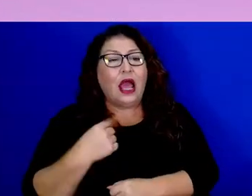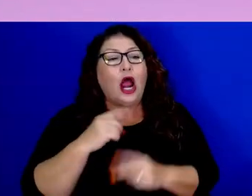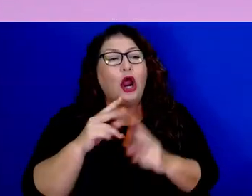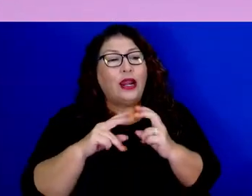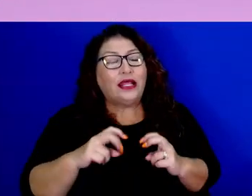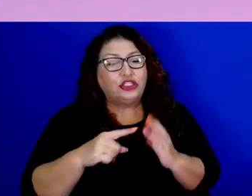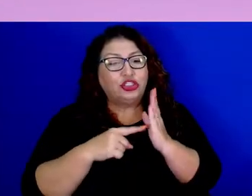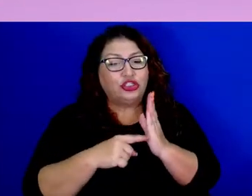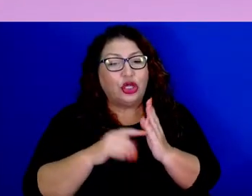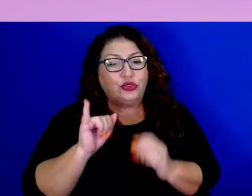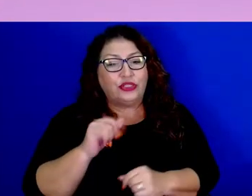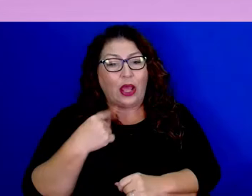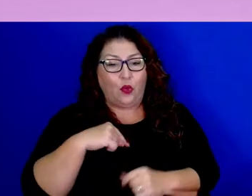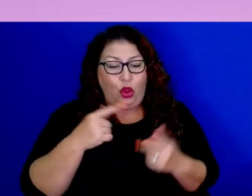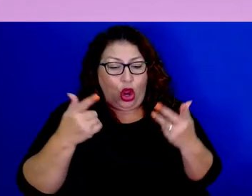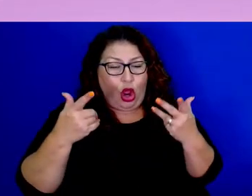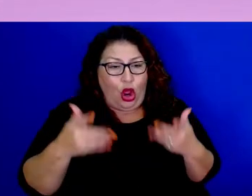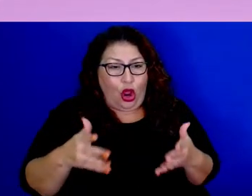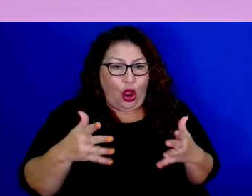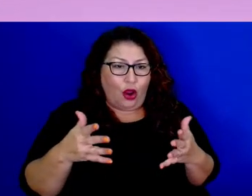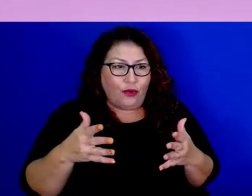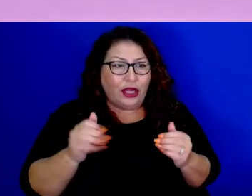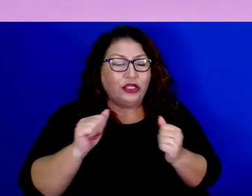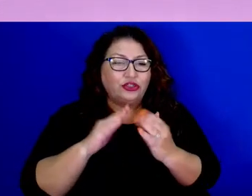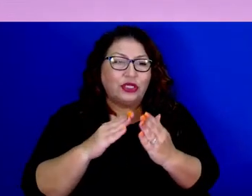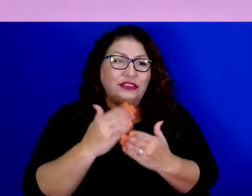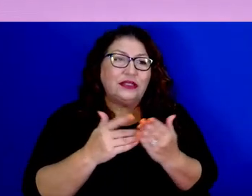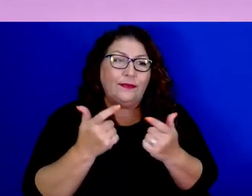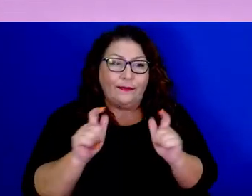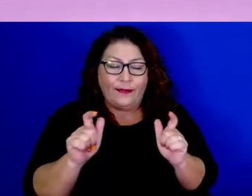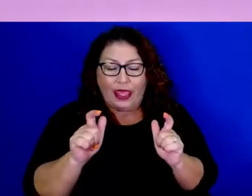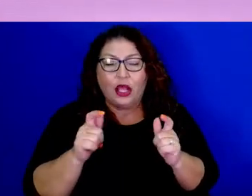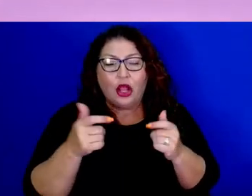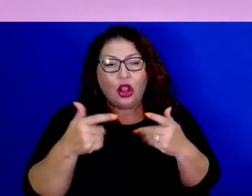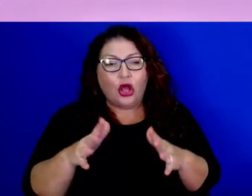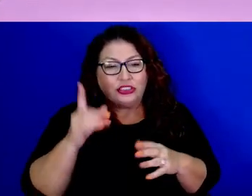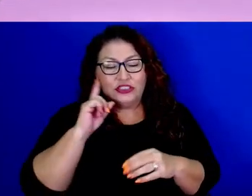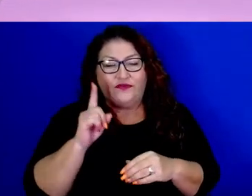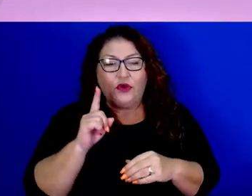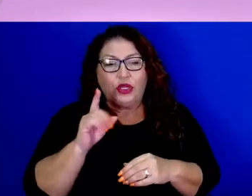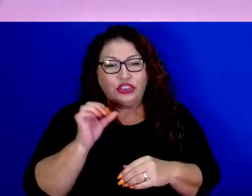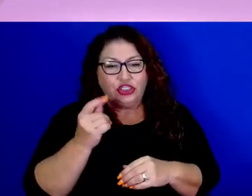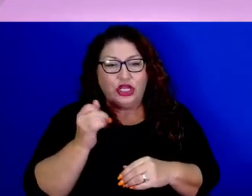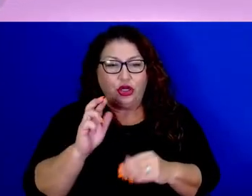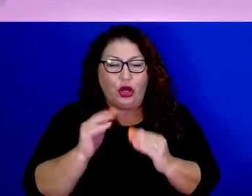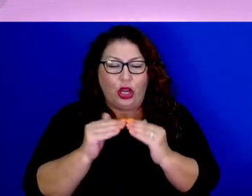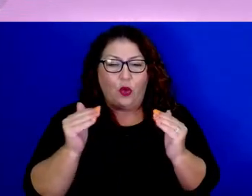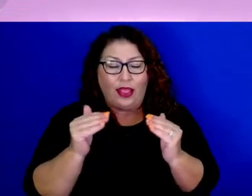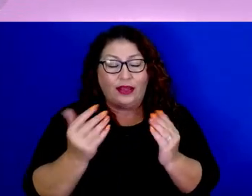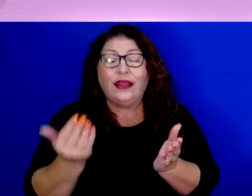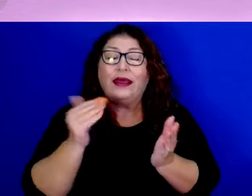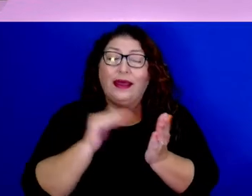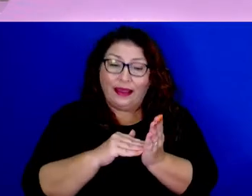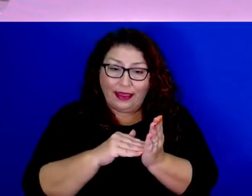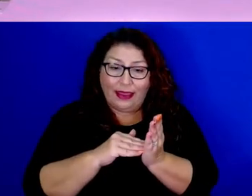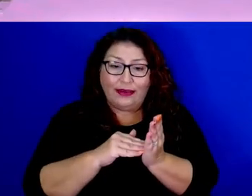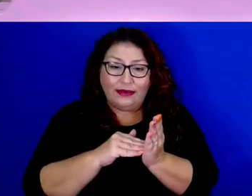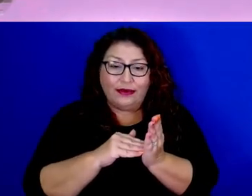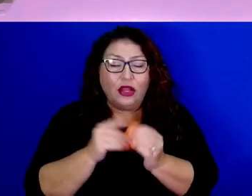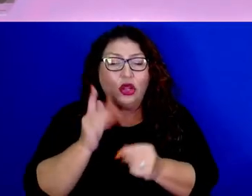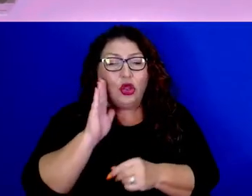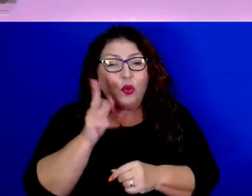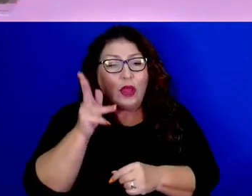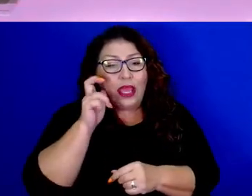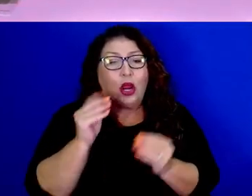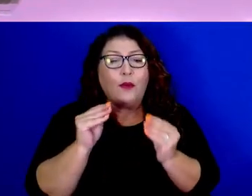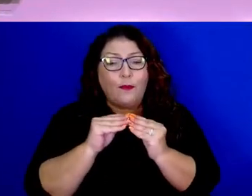already registering some big losses for gender equality. Again, you will hear more over the course of the